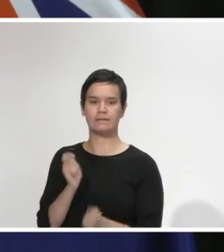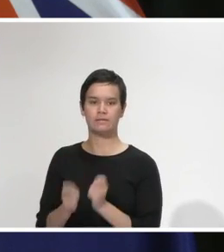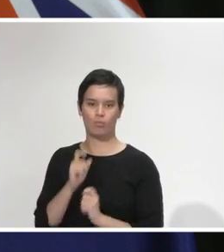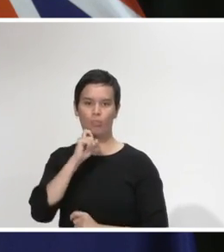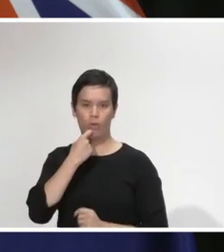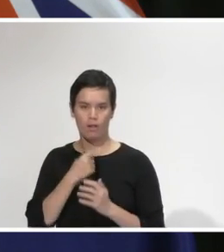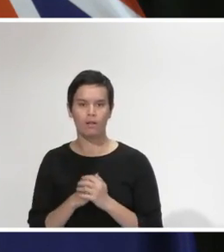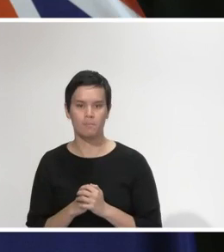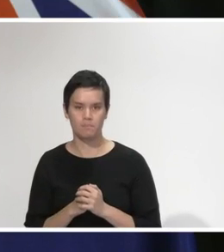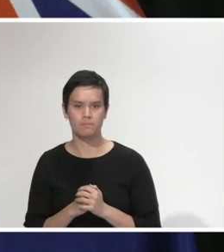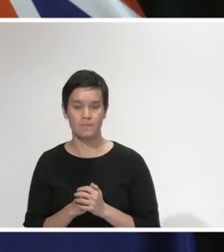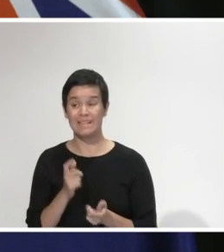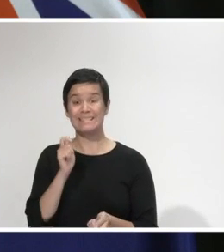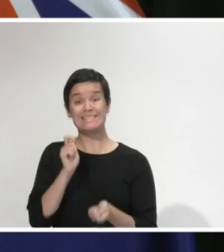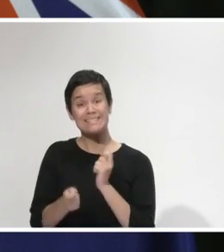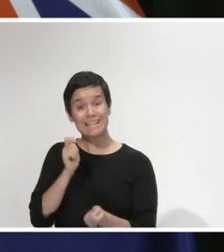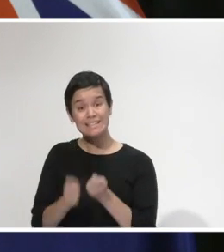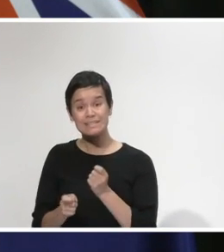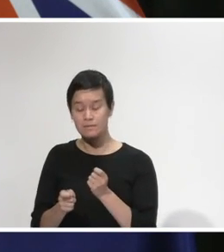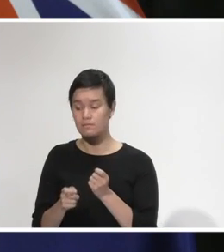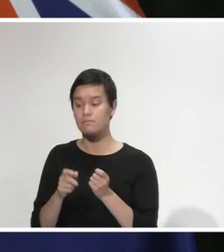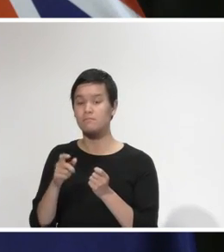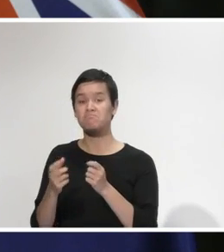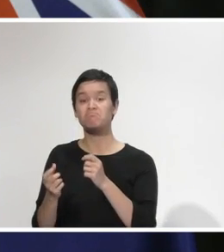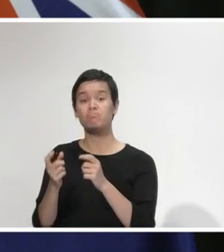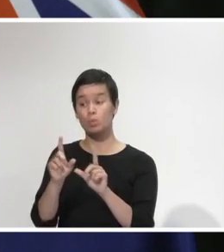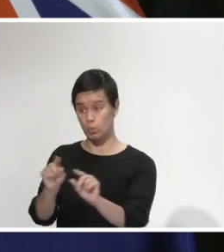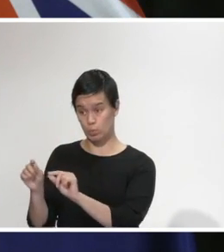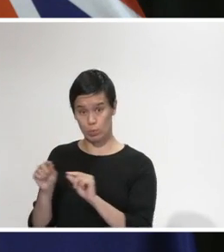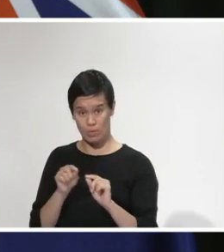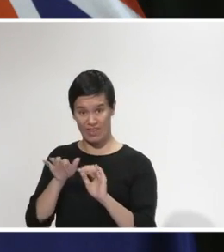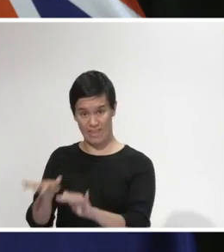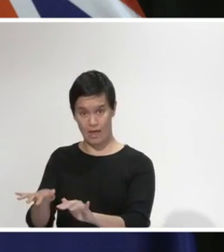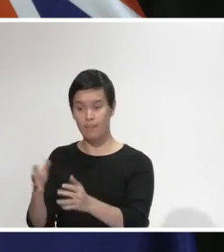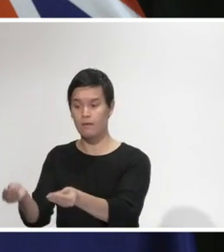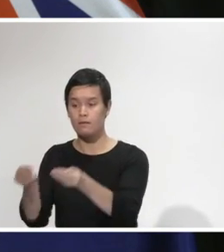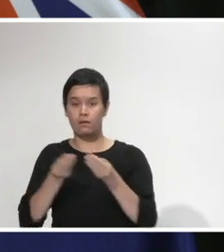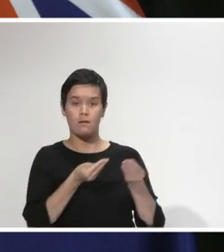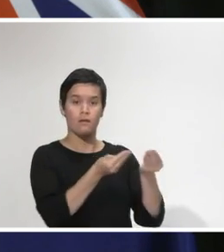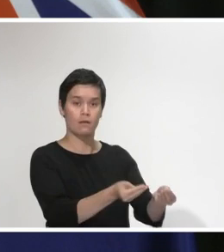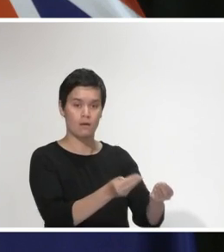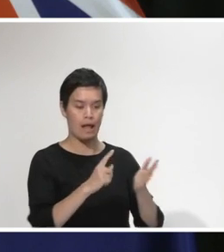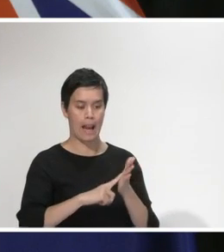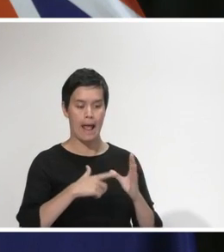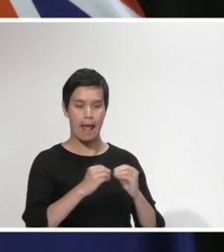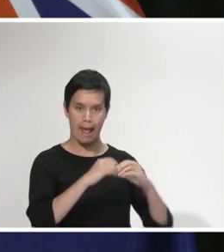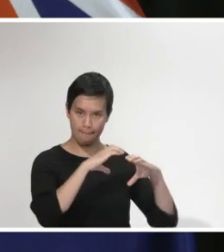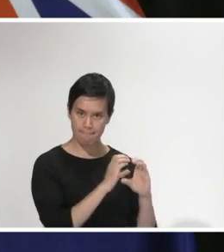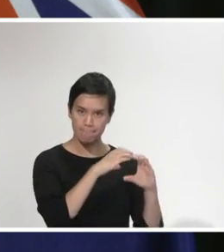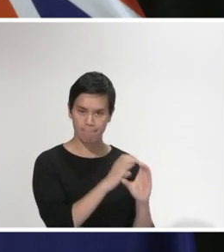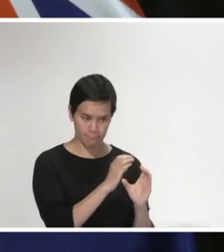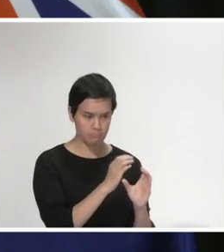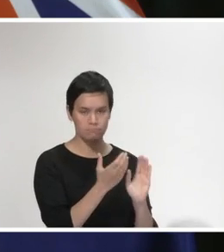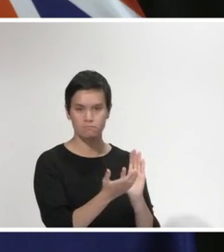The testing would be done at one of our laboratories, and low threshold for testing any symptomatic resident, low threshold for testing